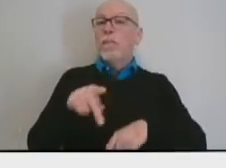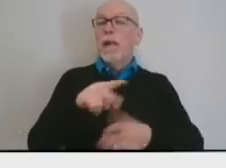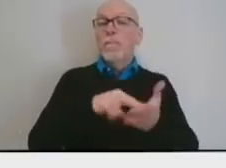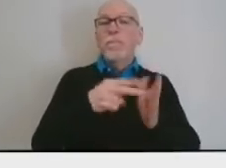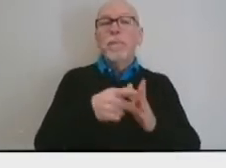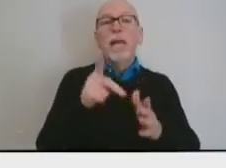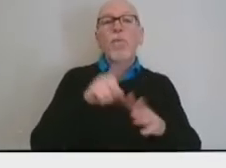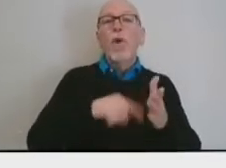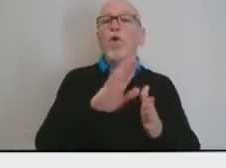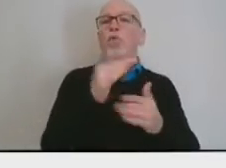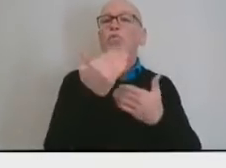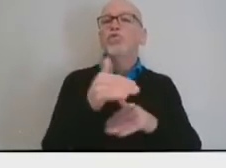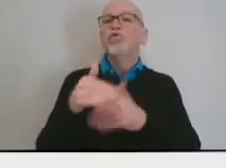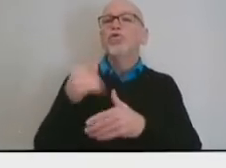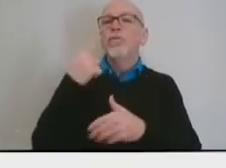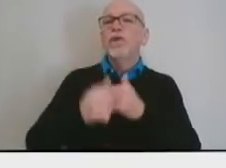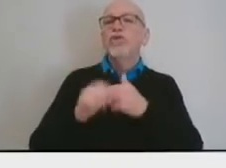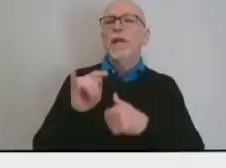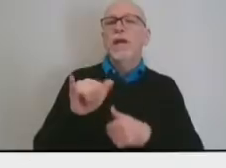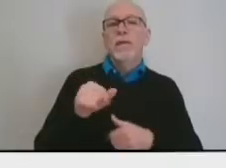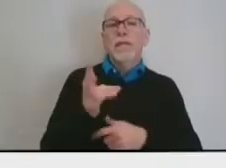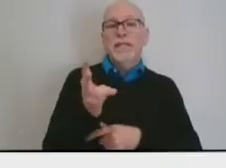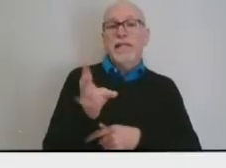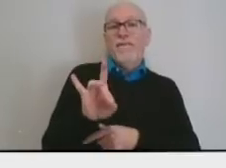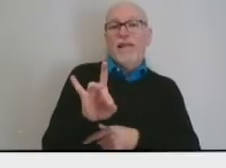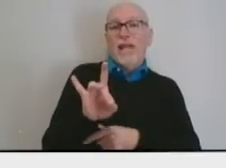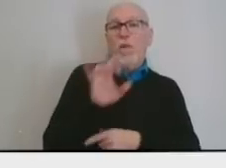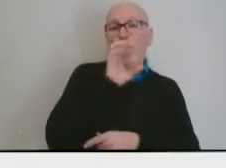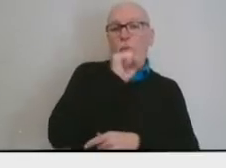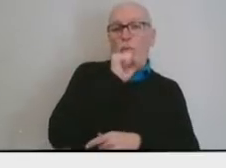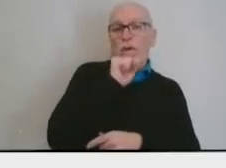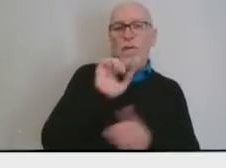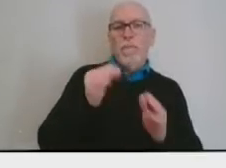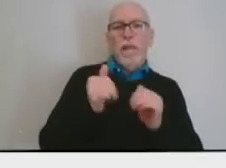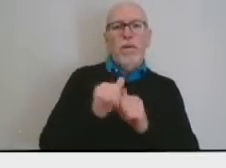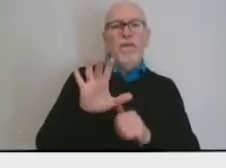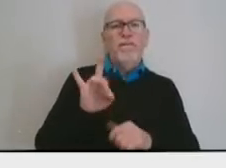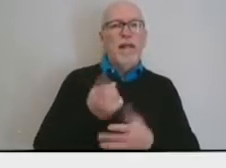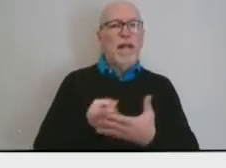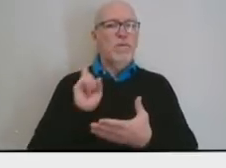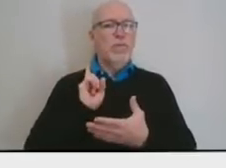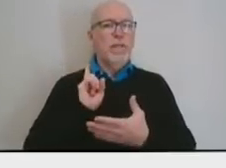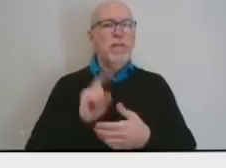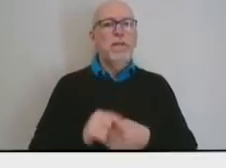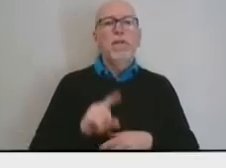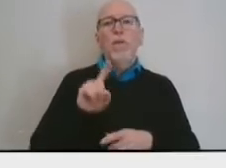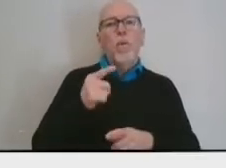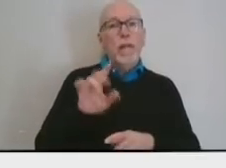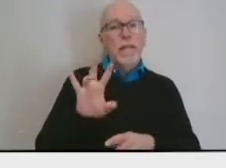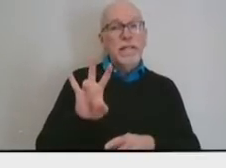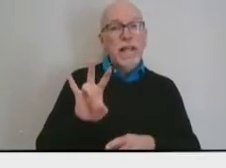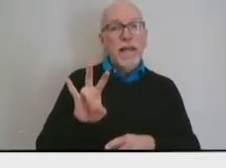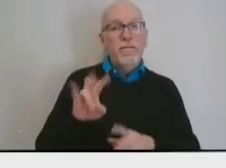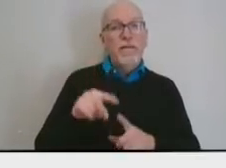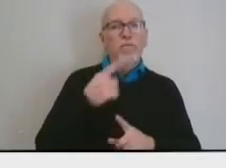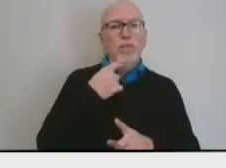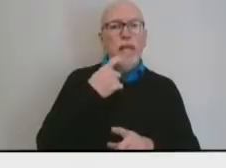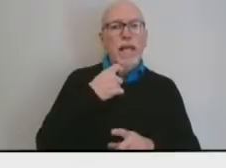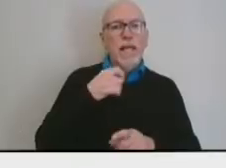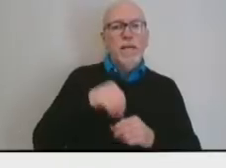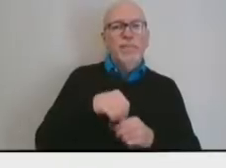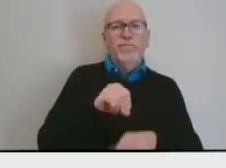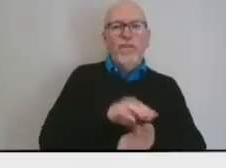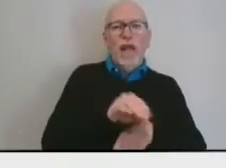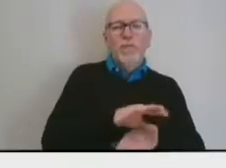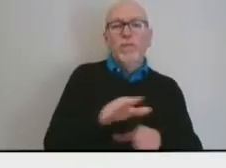counties must follow, shows 78 counties in orange, up from 58 last week. Only 7 counties are in a red advisory level,